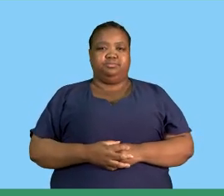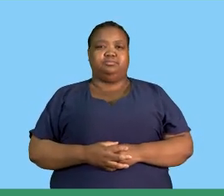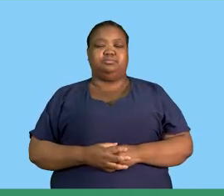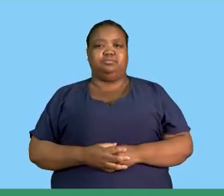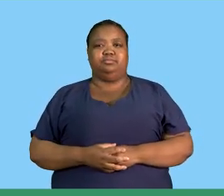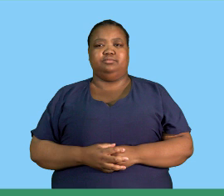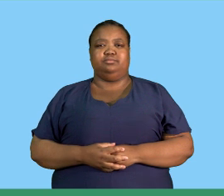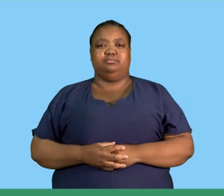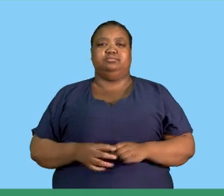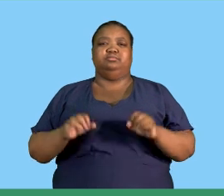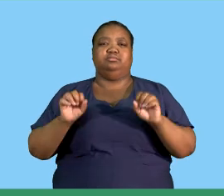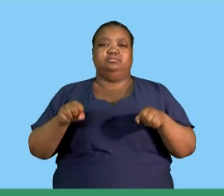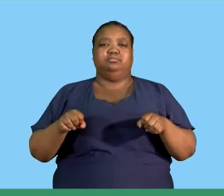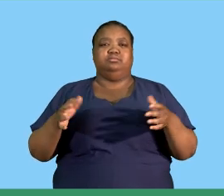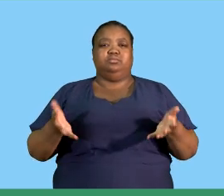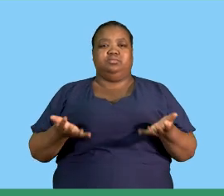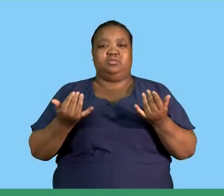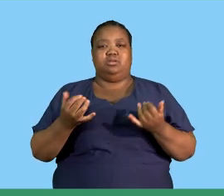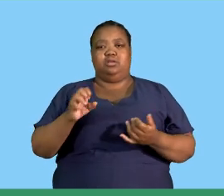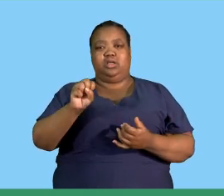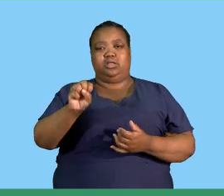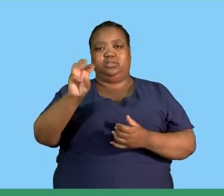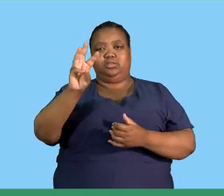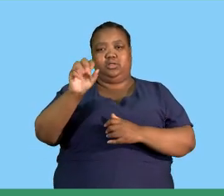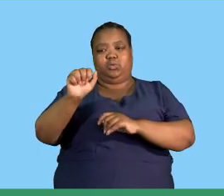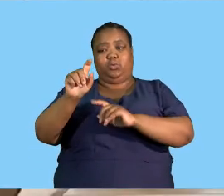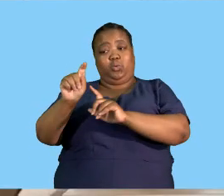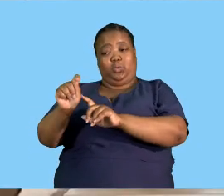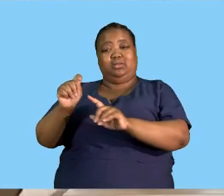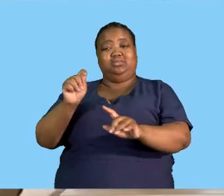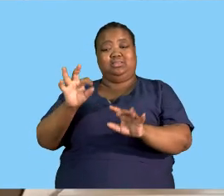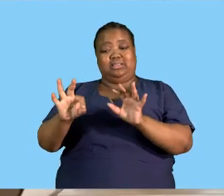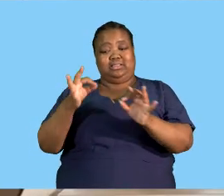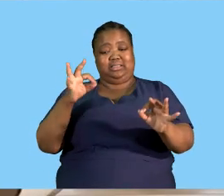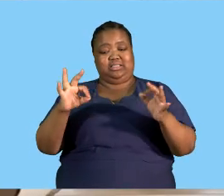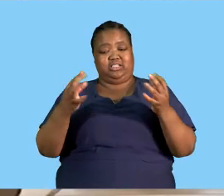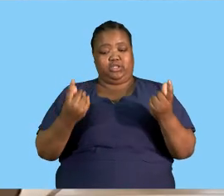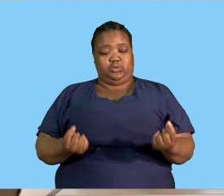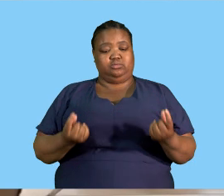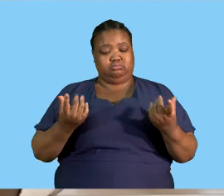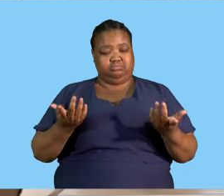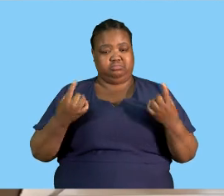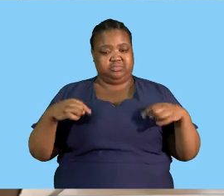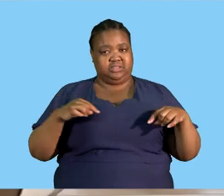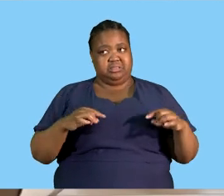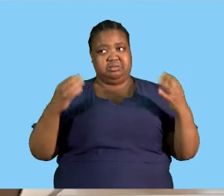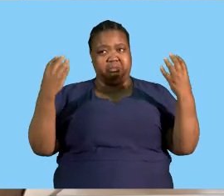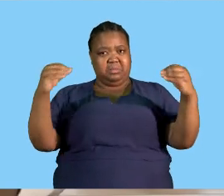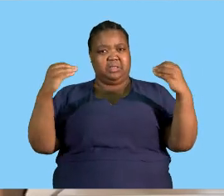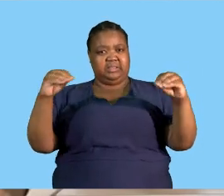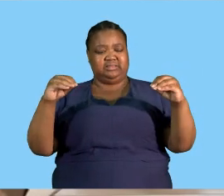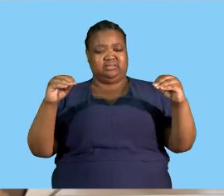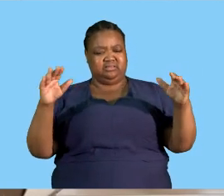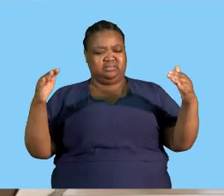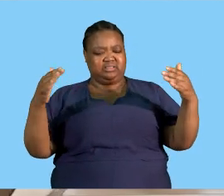threats are what? Threats are external. This is basically your SWOT analysis. So we need to scan ourselves. Who are